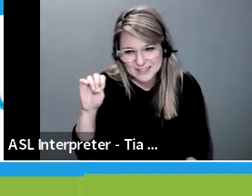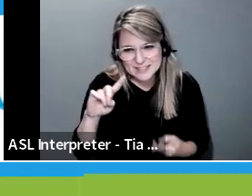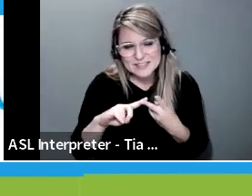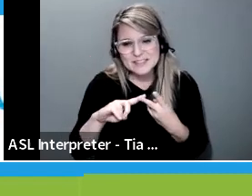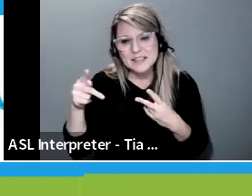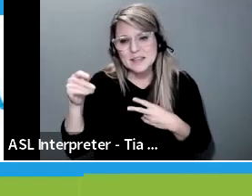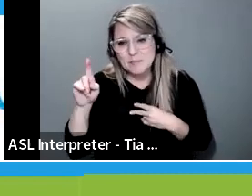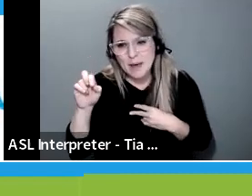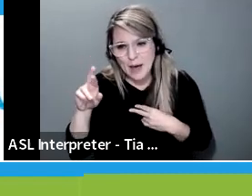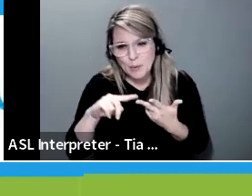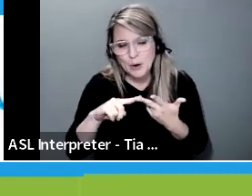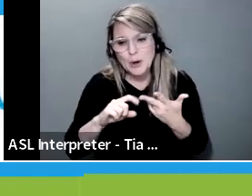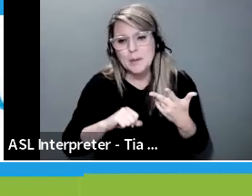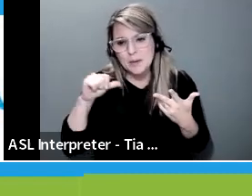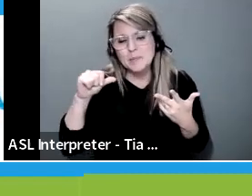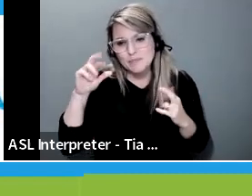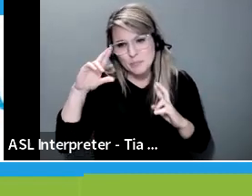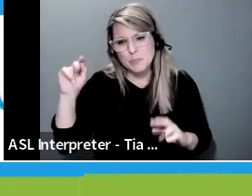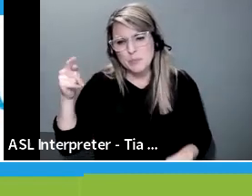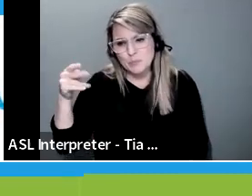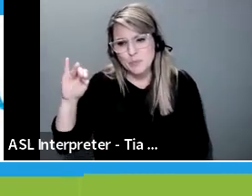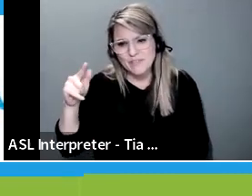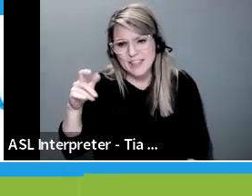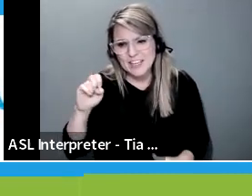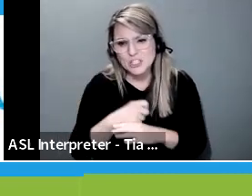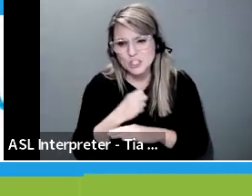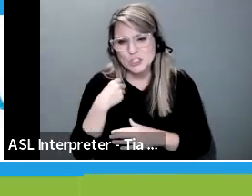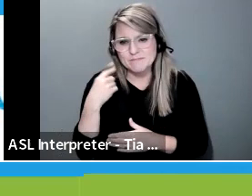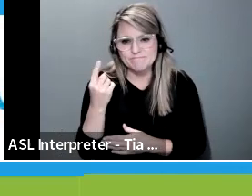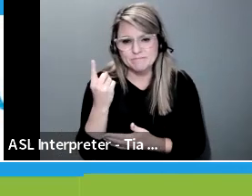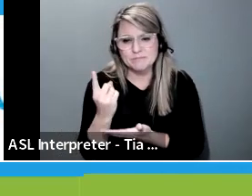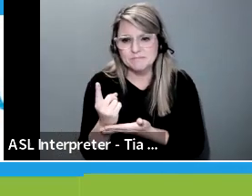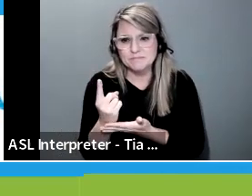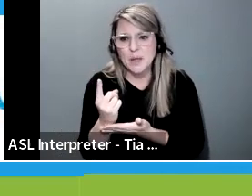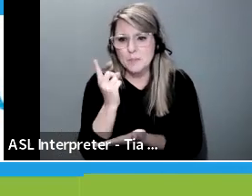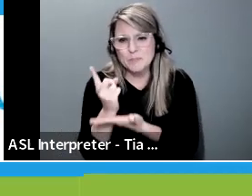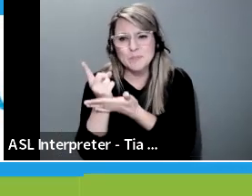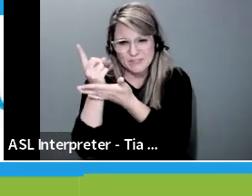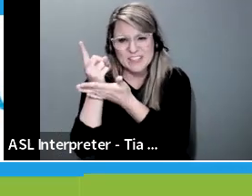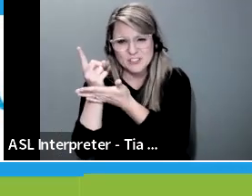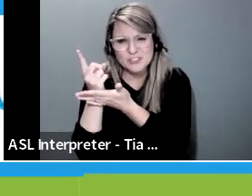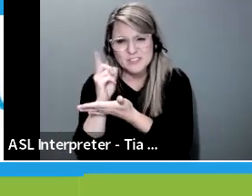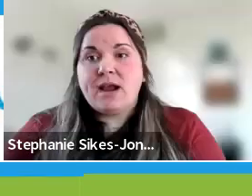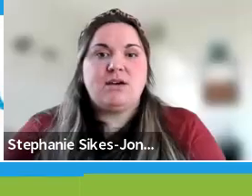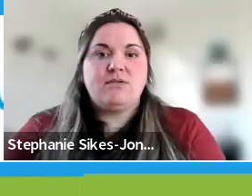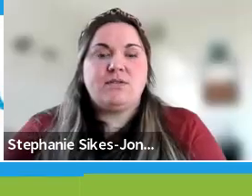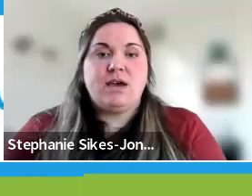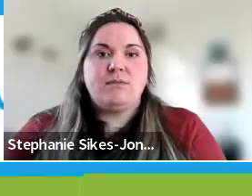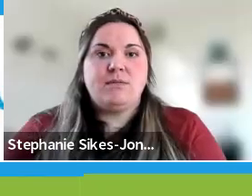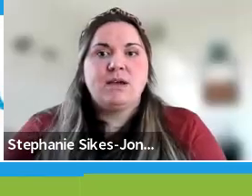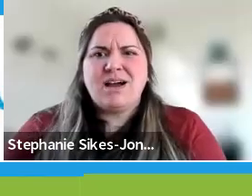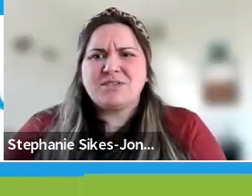and the families and youth you work with. There's lots of material out there about this one, so we encourage you to take advantage